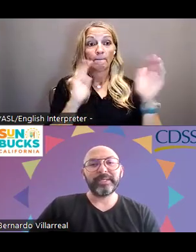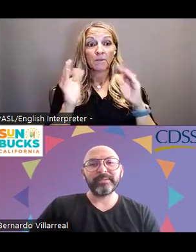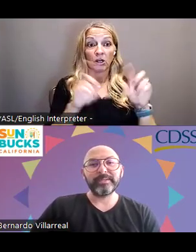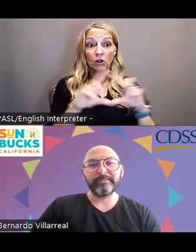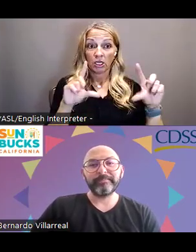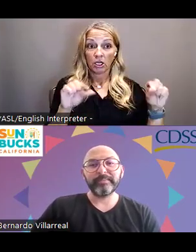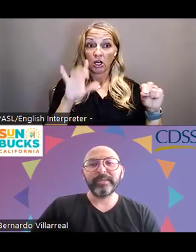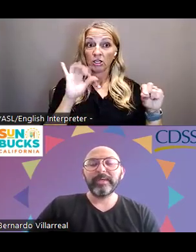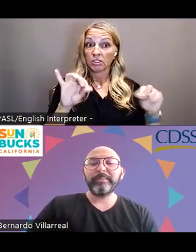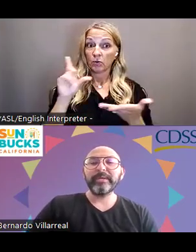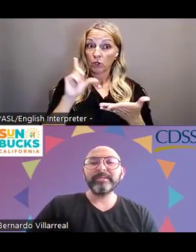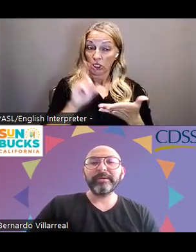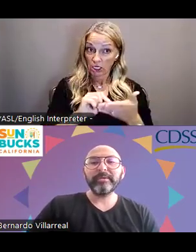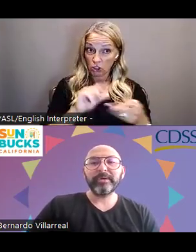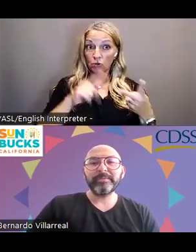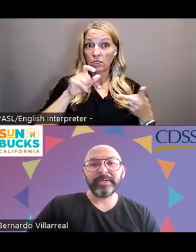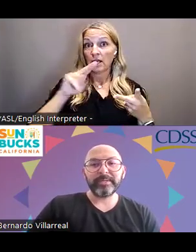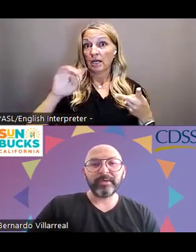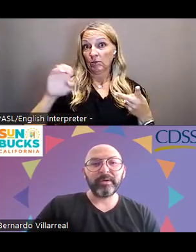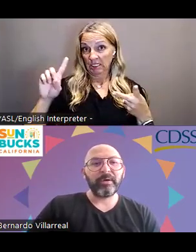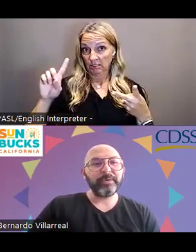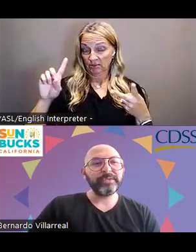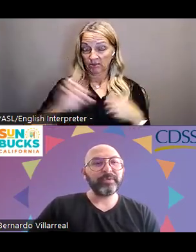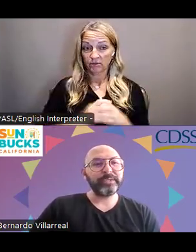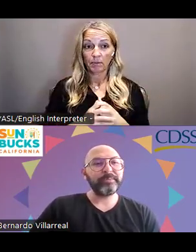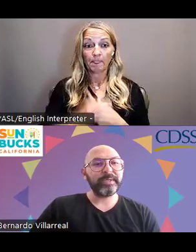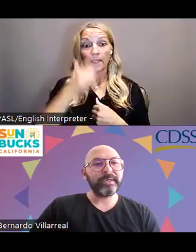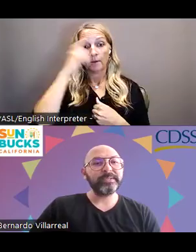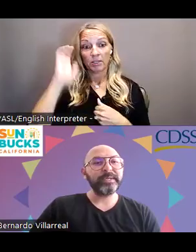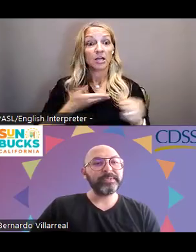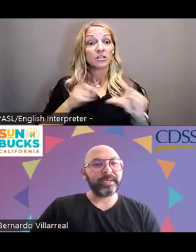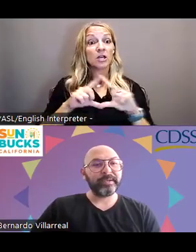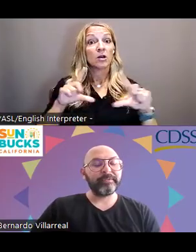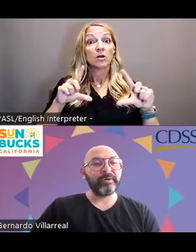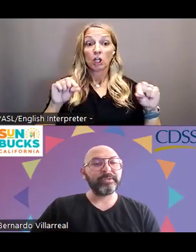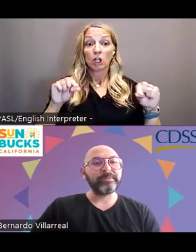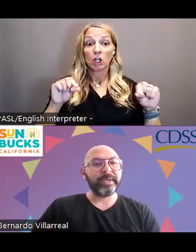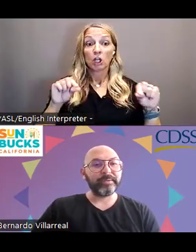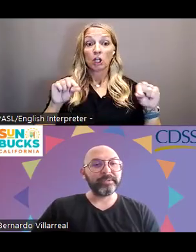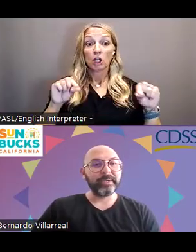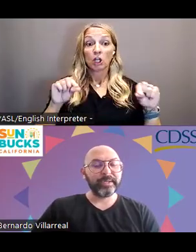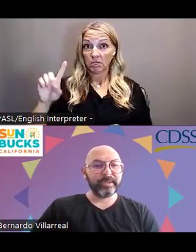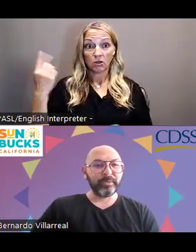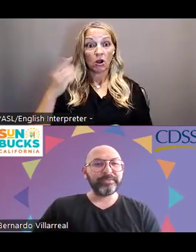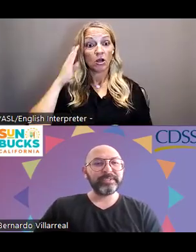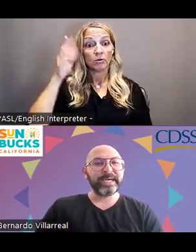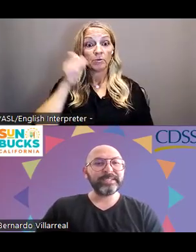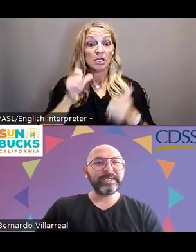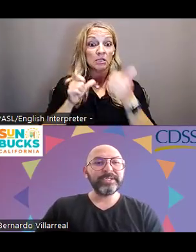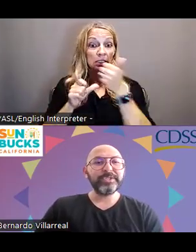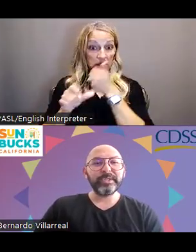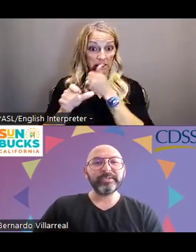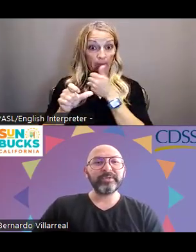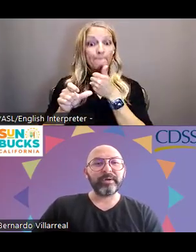issued and pinned. Because our cards pinned are always going to be a subset of the cards mailed,